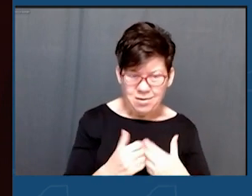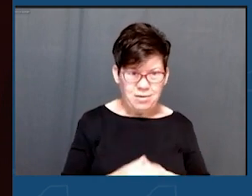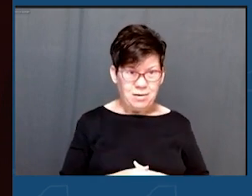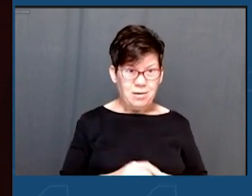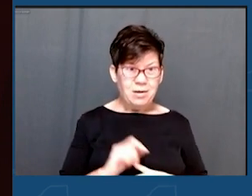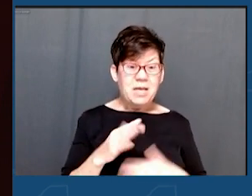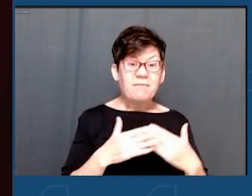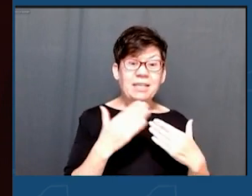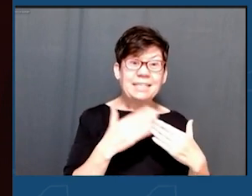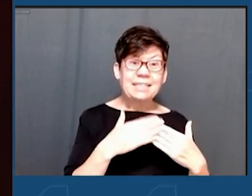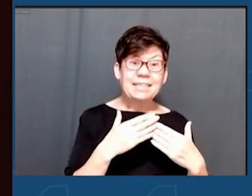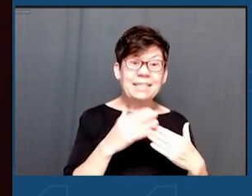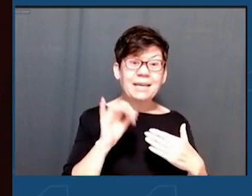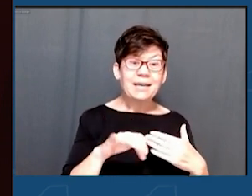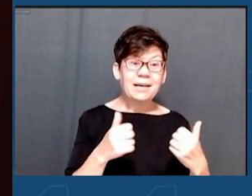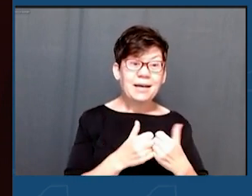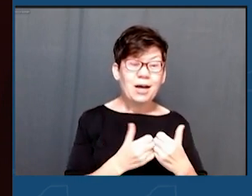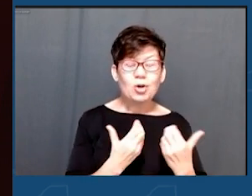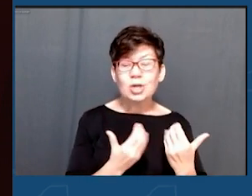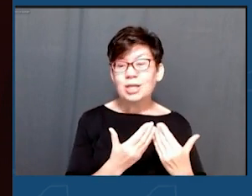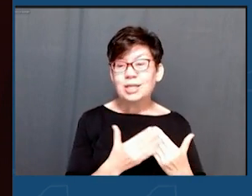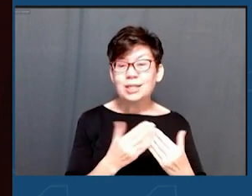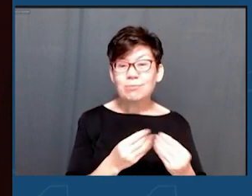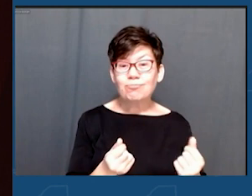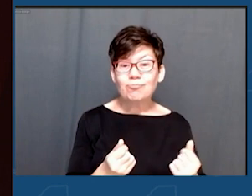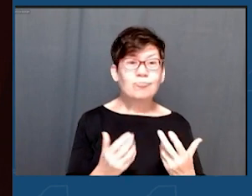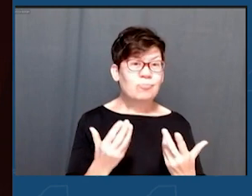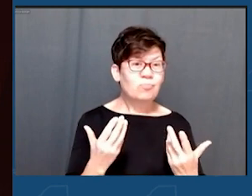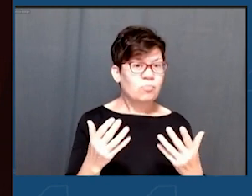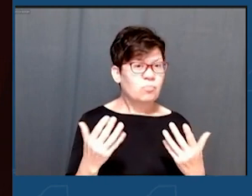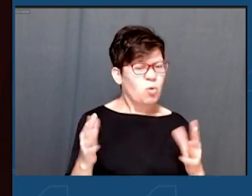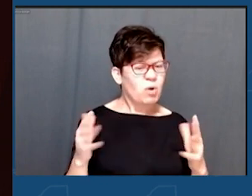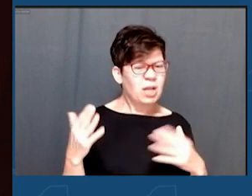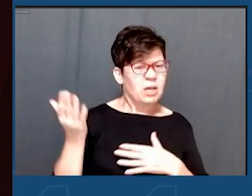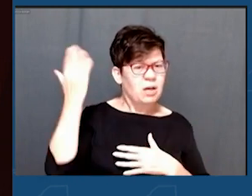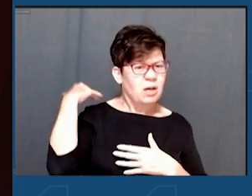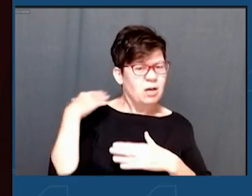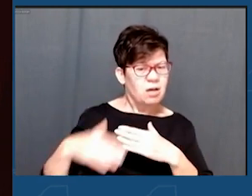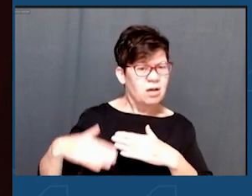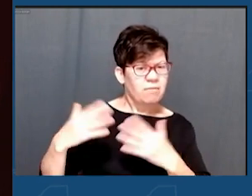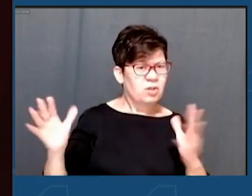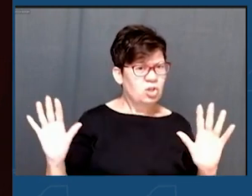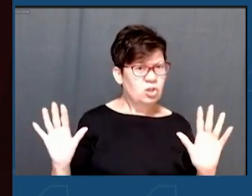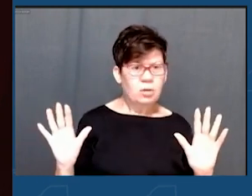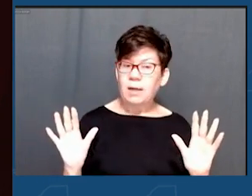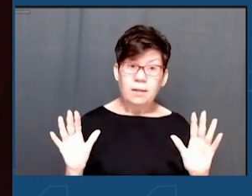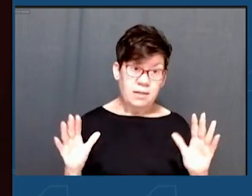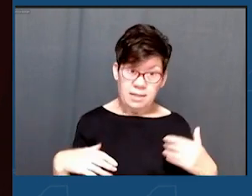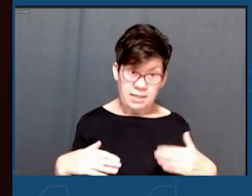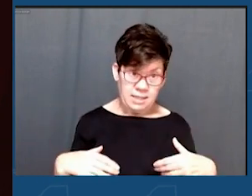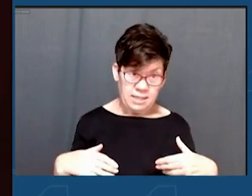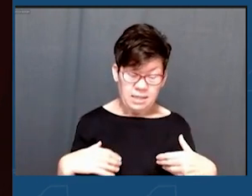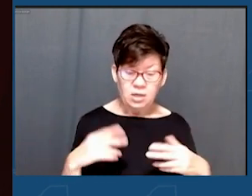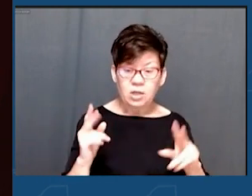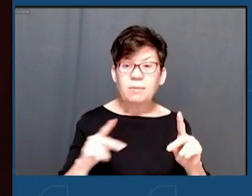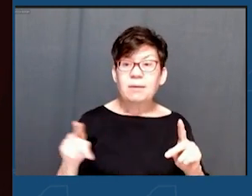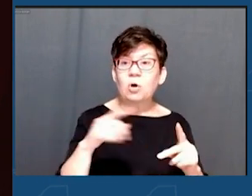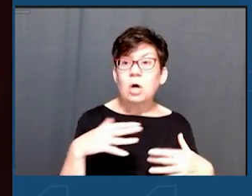before me. Now is the time for real leadership and to pull together a state and to overcome people's fears